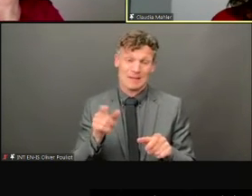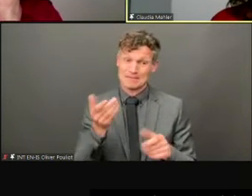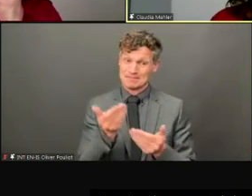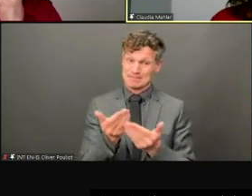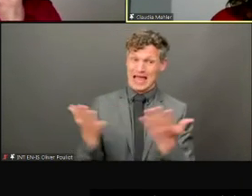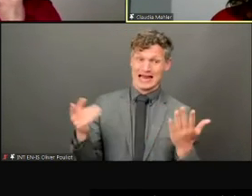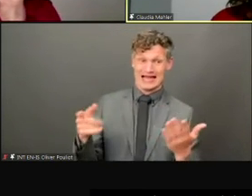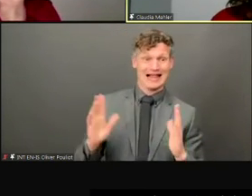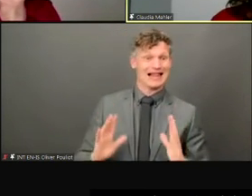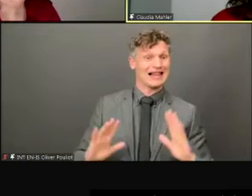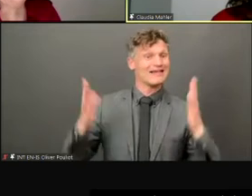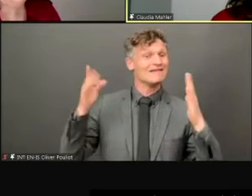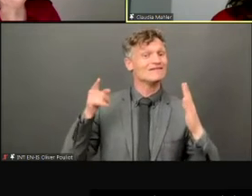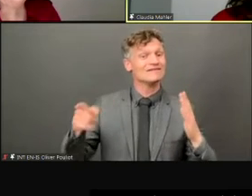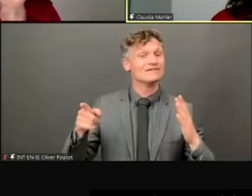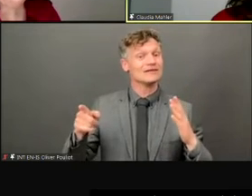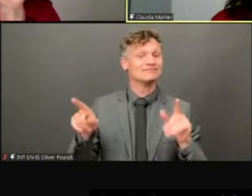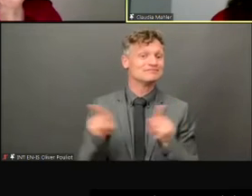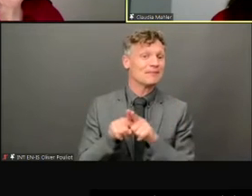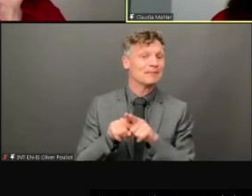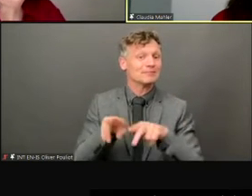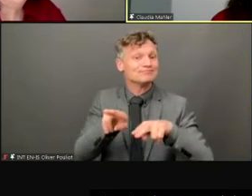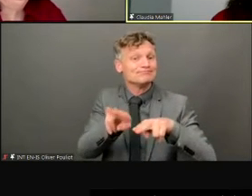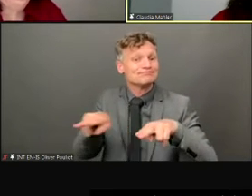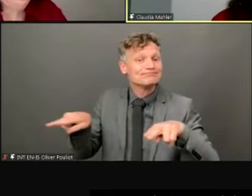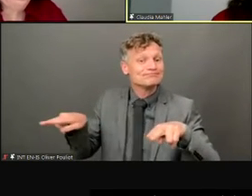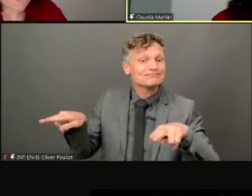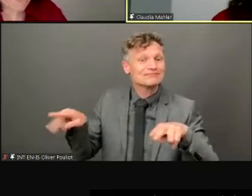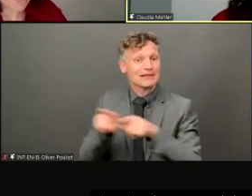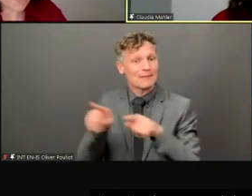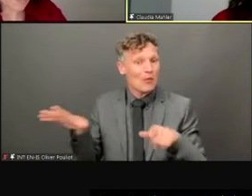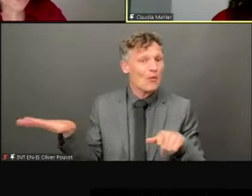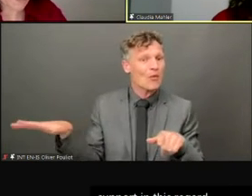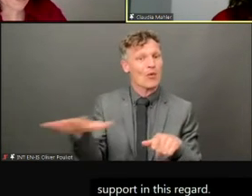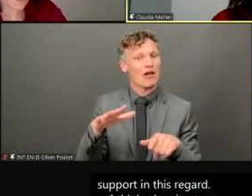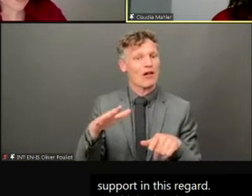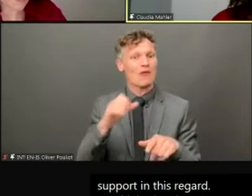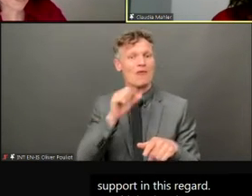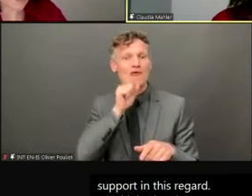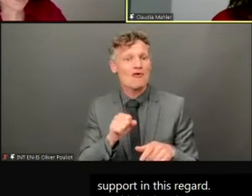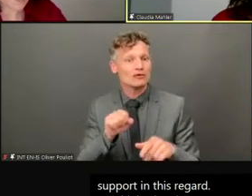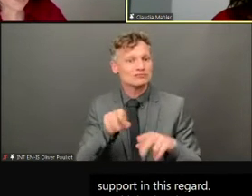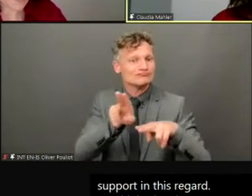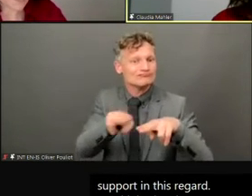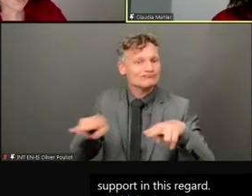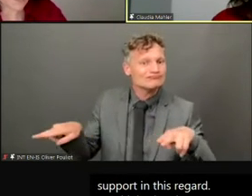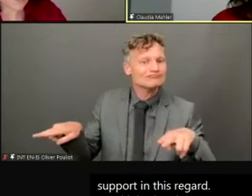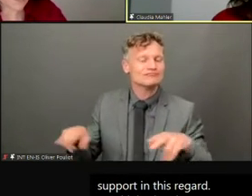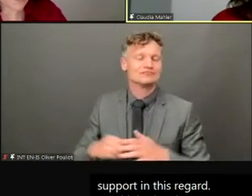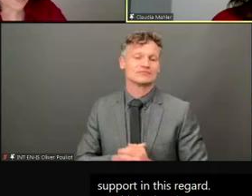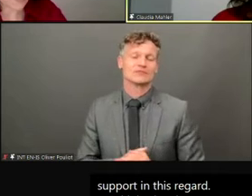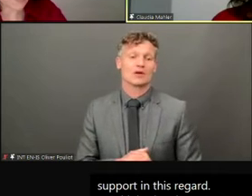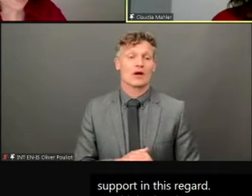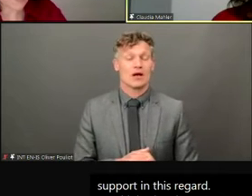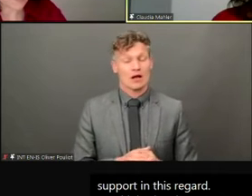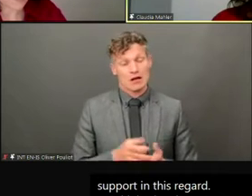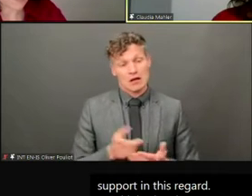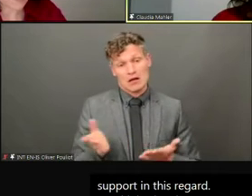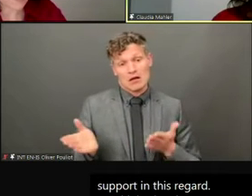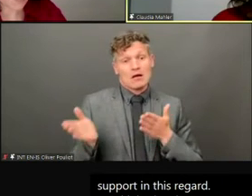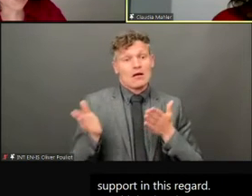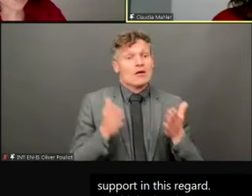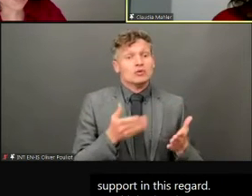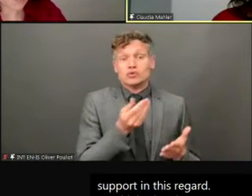regard. I think when it comes to systems where they have ombudspersons for older